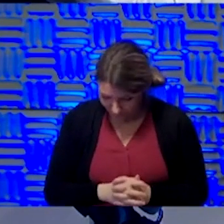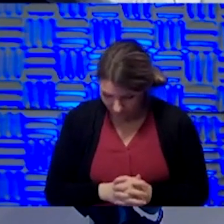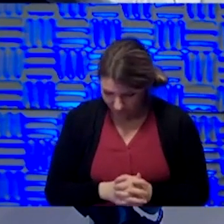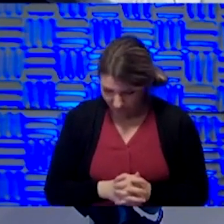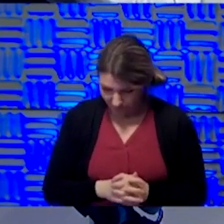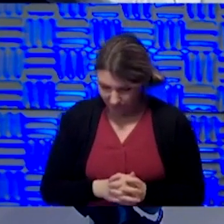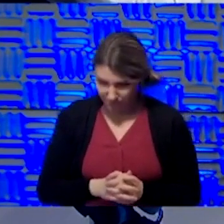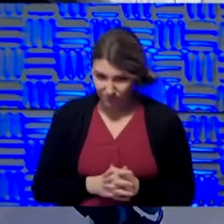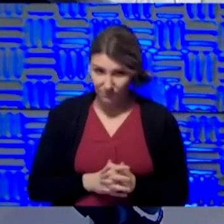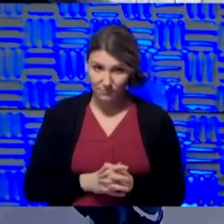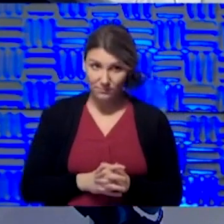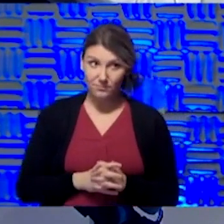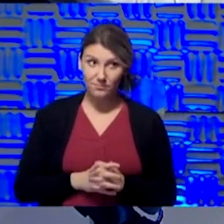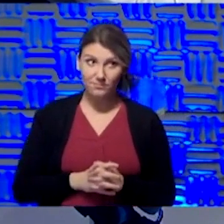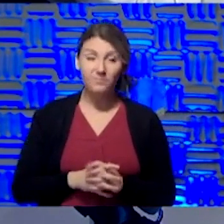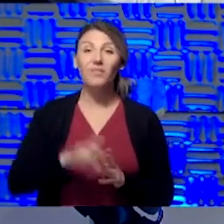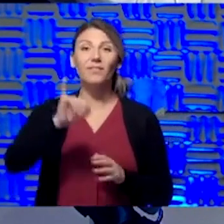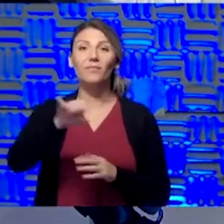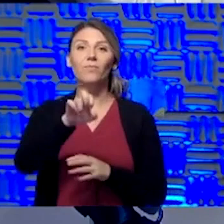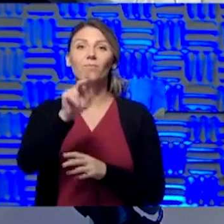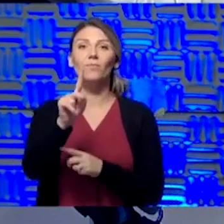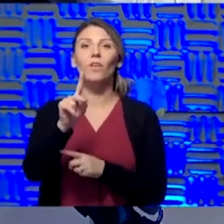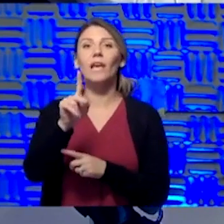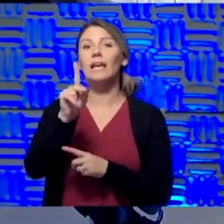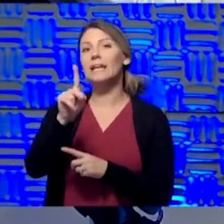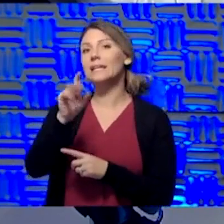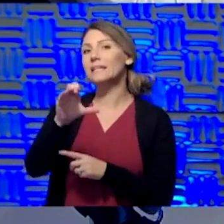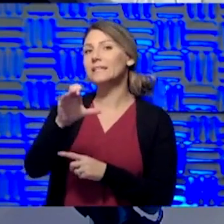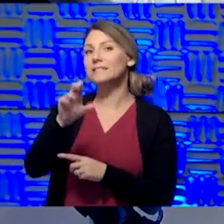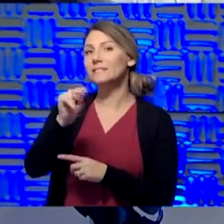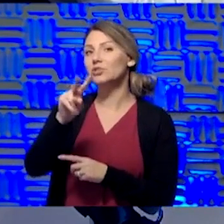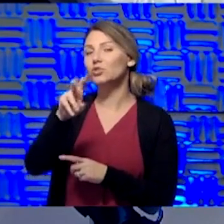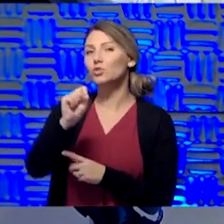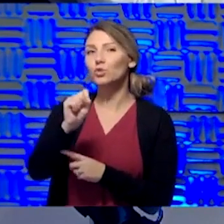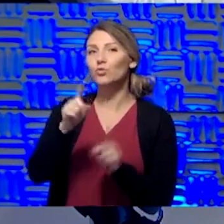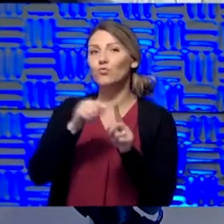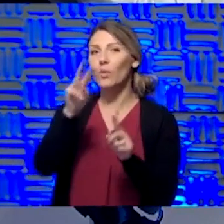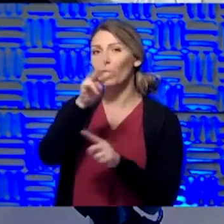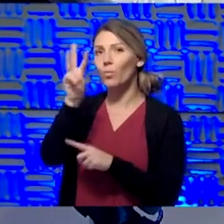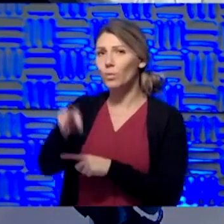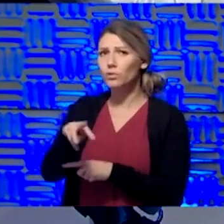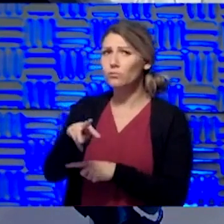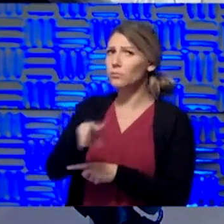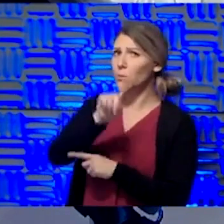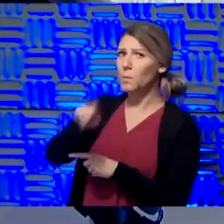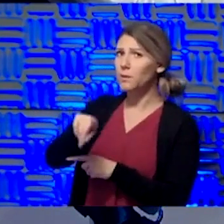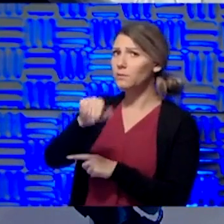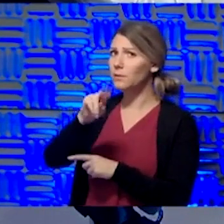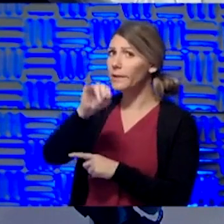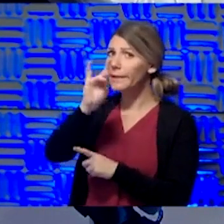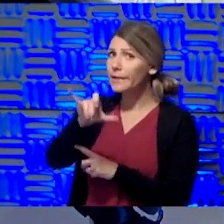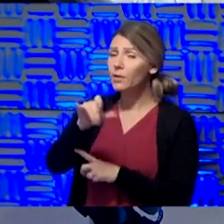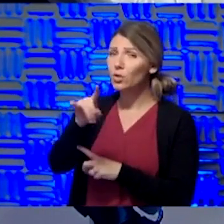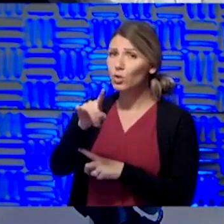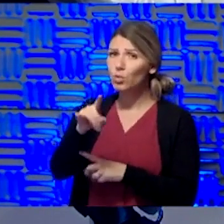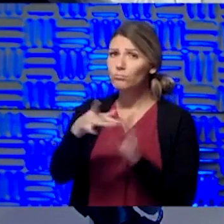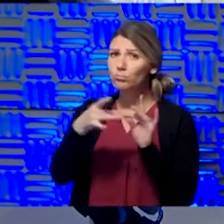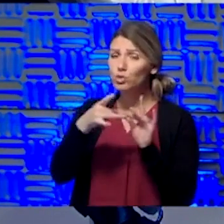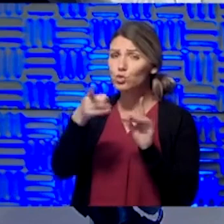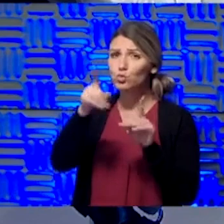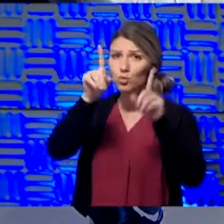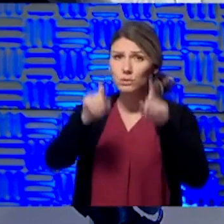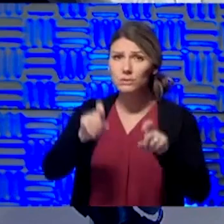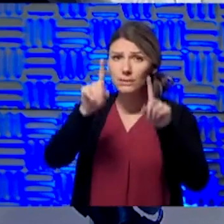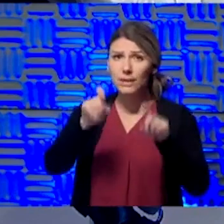Hi, this is Jackson Overstreet from Cape News down in Wichita. I had a question for Anthony. You had mentioned that you were tested for a different